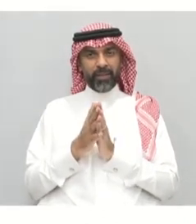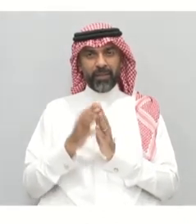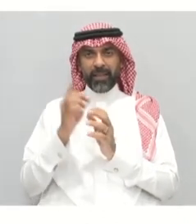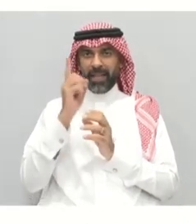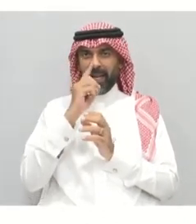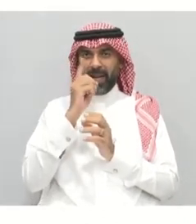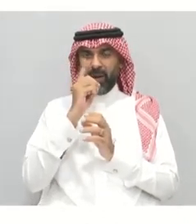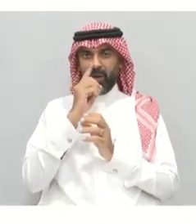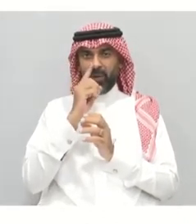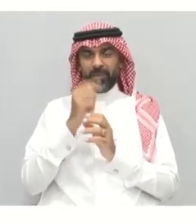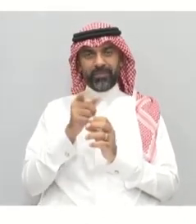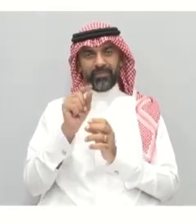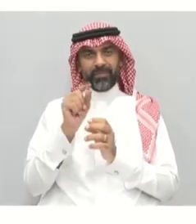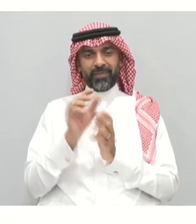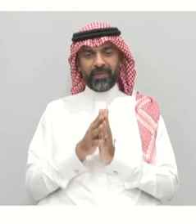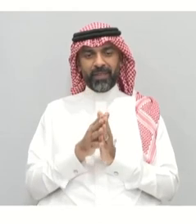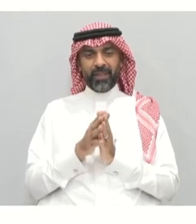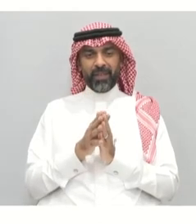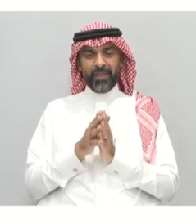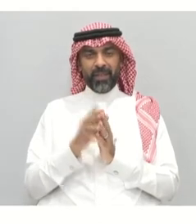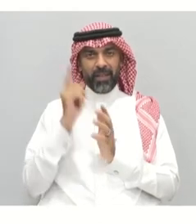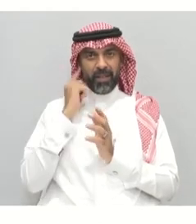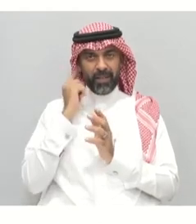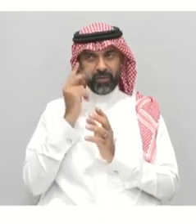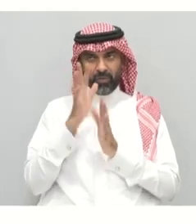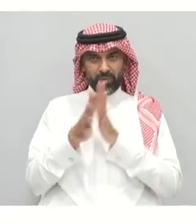Yellow. That's good. Okay, listen.